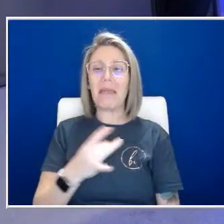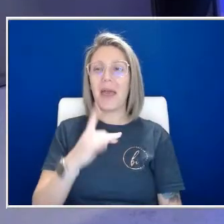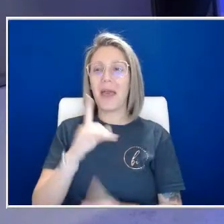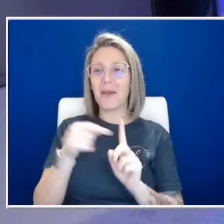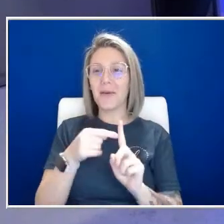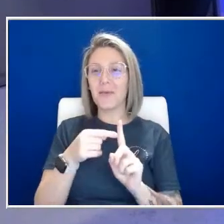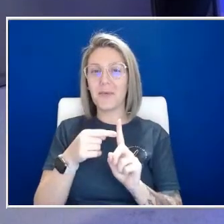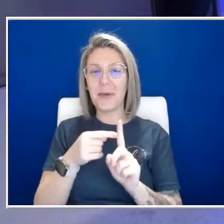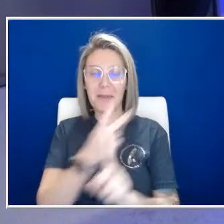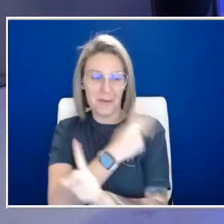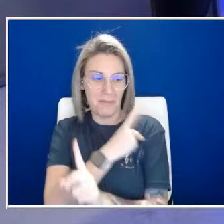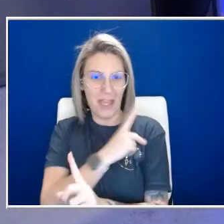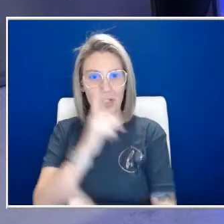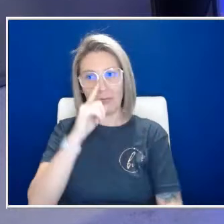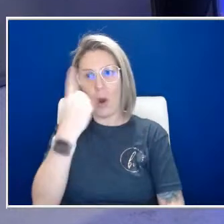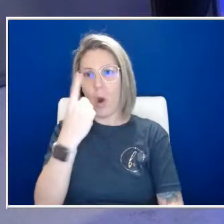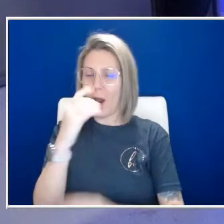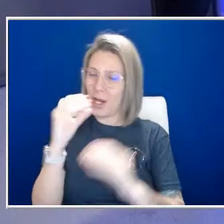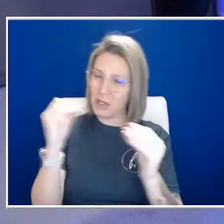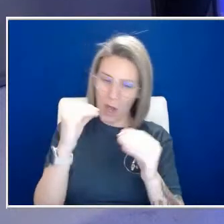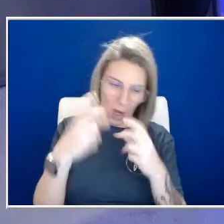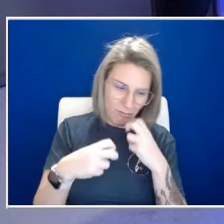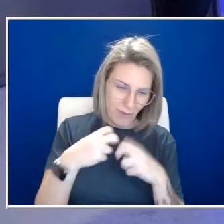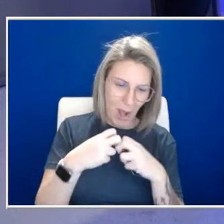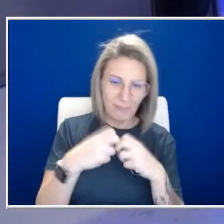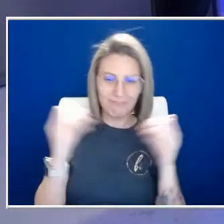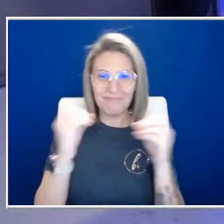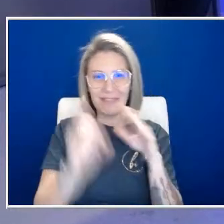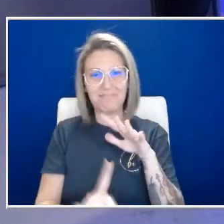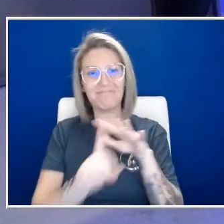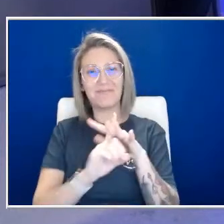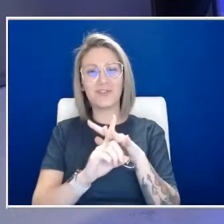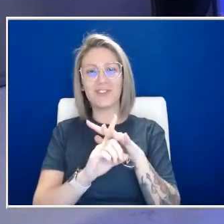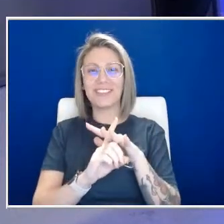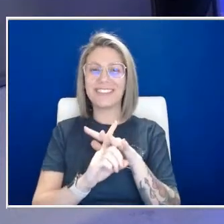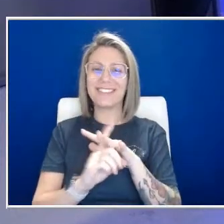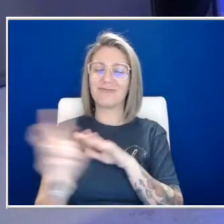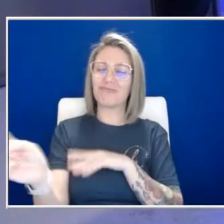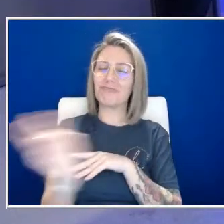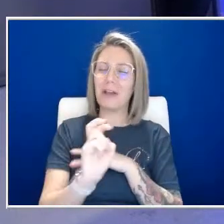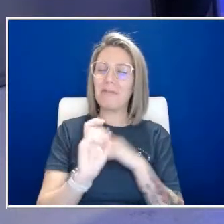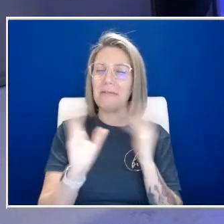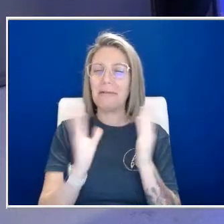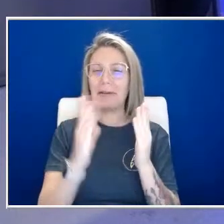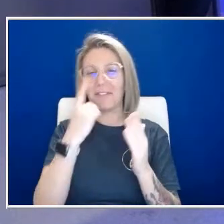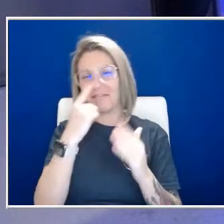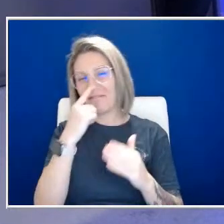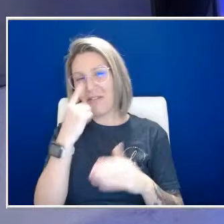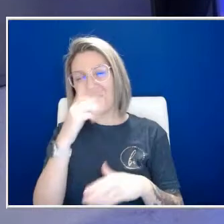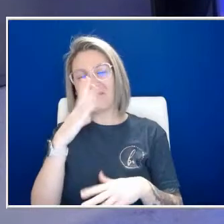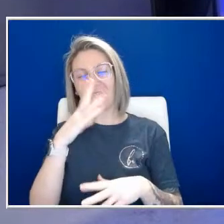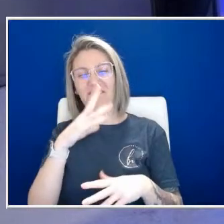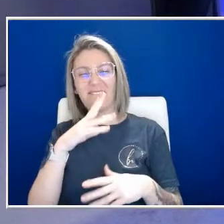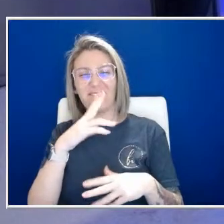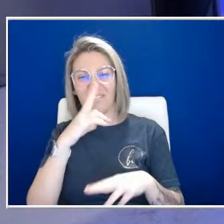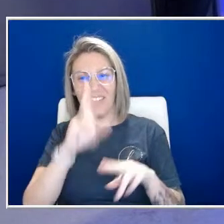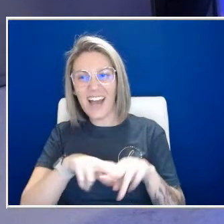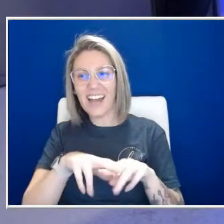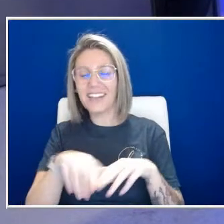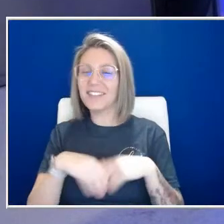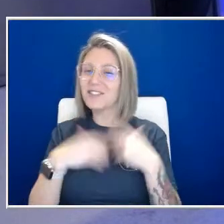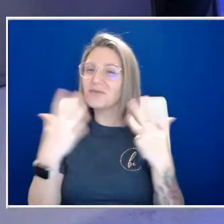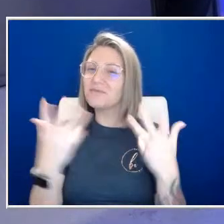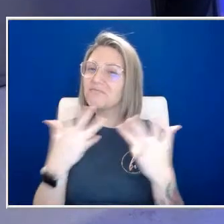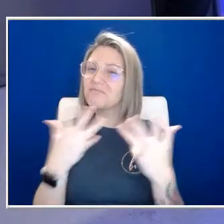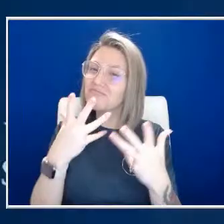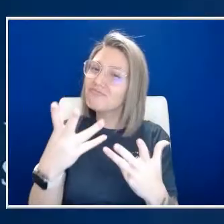no problems, nothing's come back. You're just coming up for a fun visit with friends, right? When you come here, that's what we want to see. What's the takeaway today? I